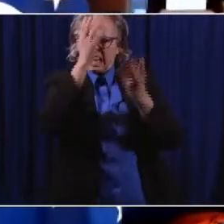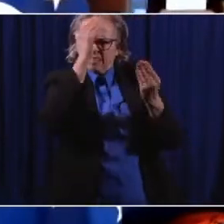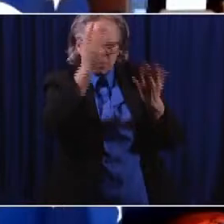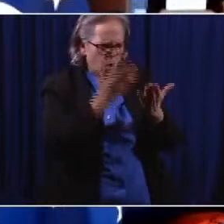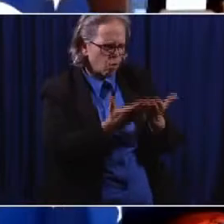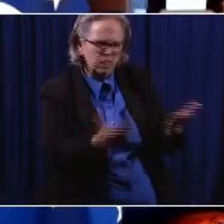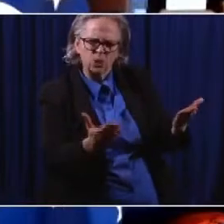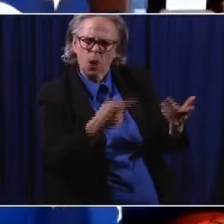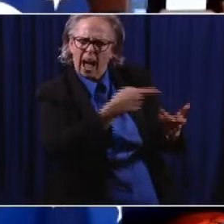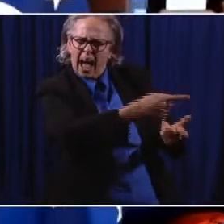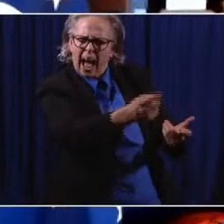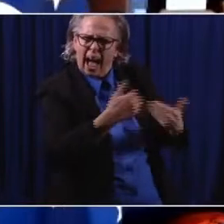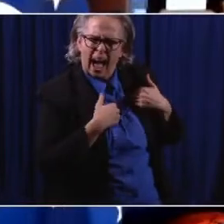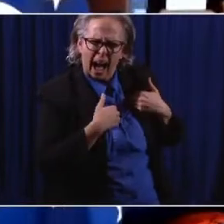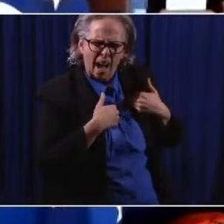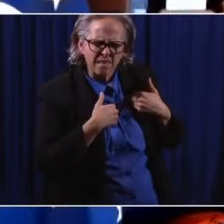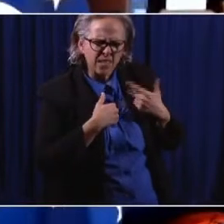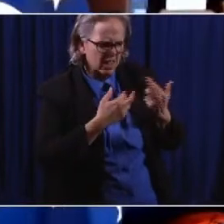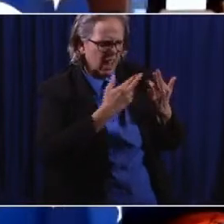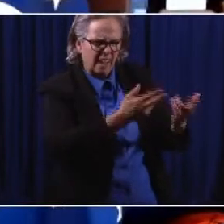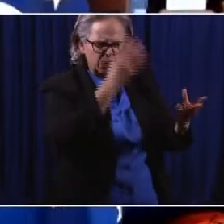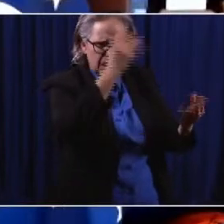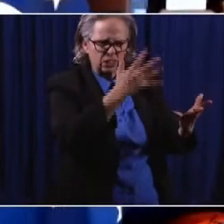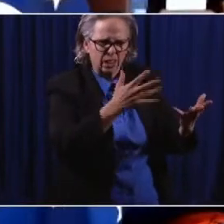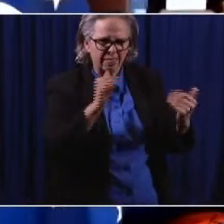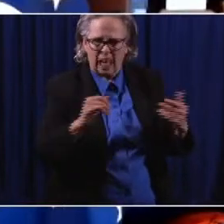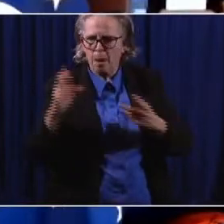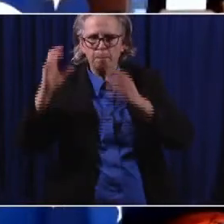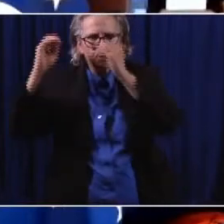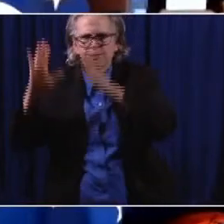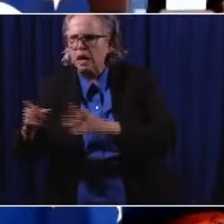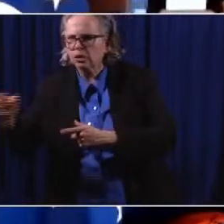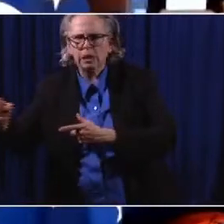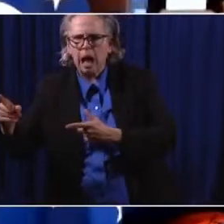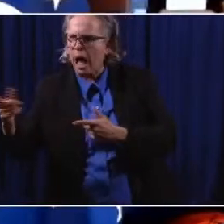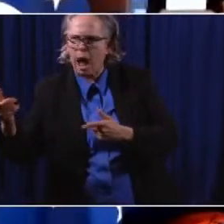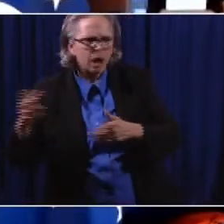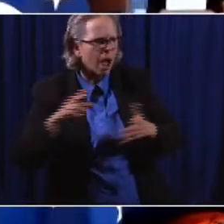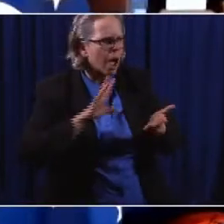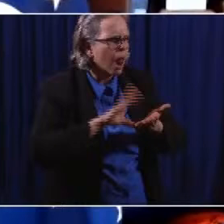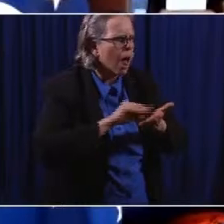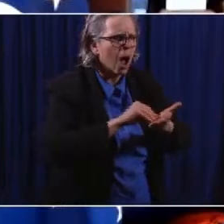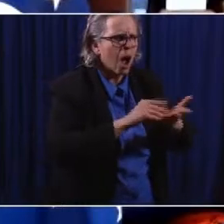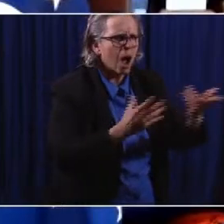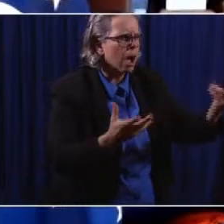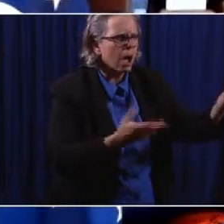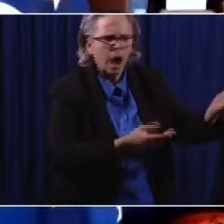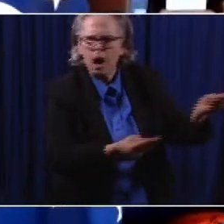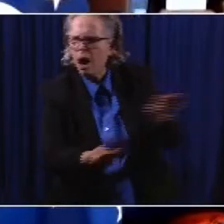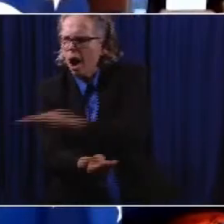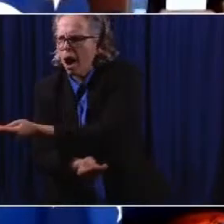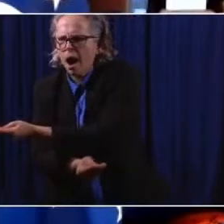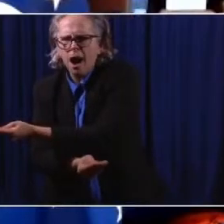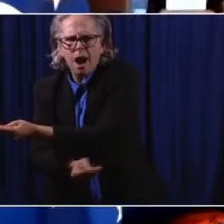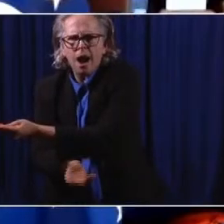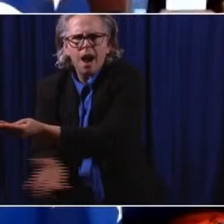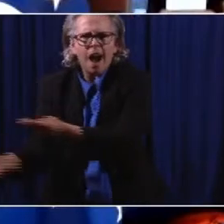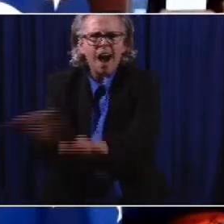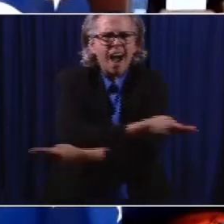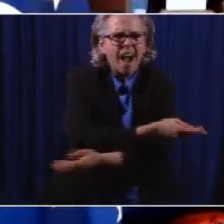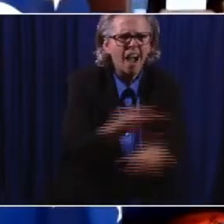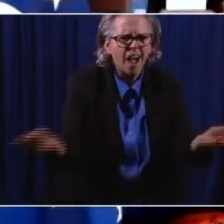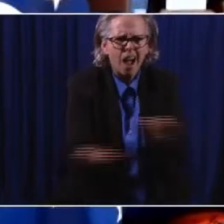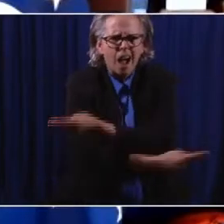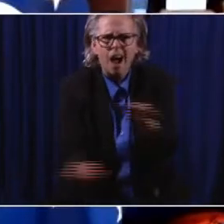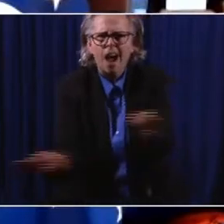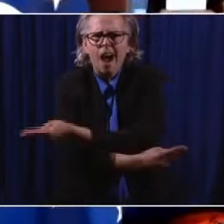professors and researchers to use in the entrepreneurial space that they maybe didn't know exists. We're going to help make sure they know how to contact,